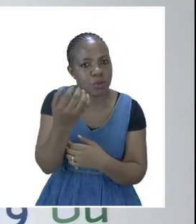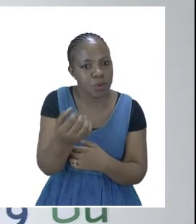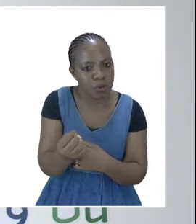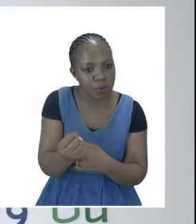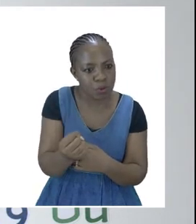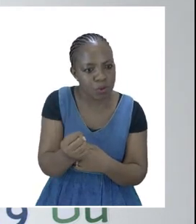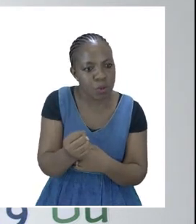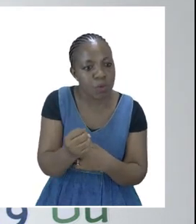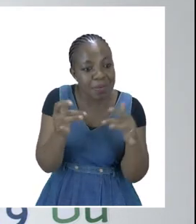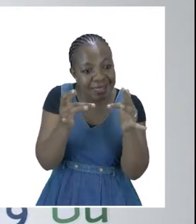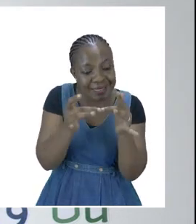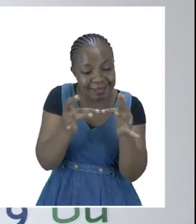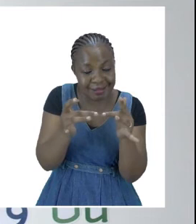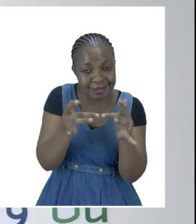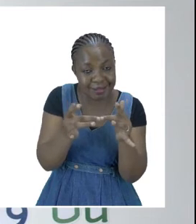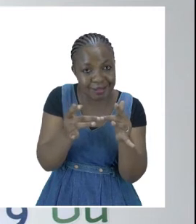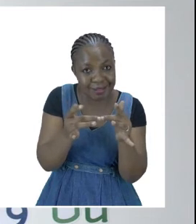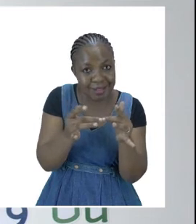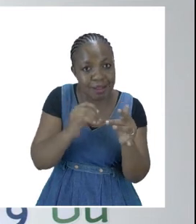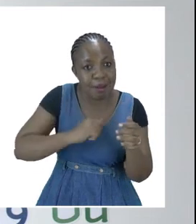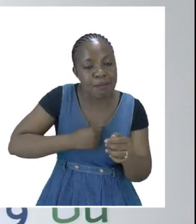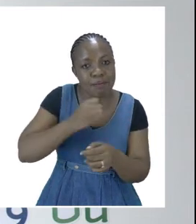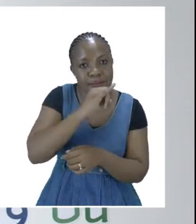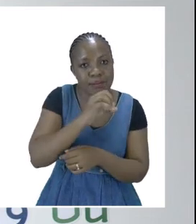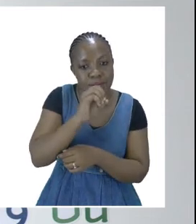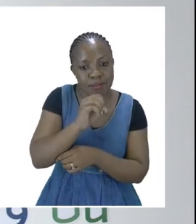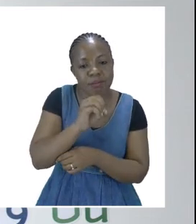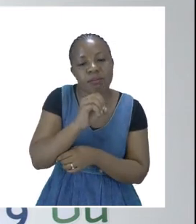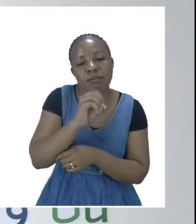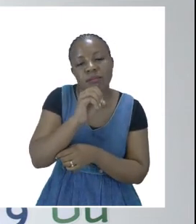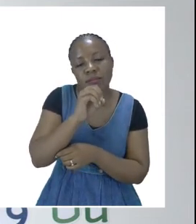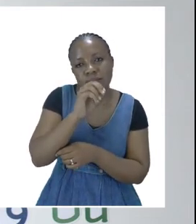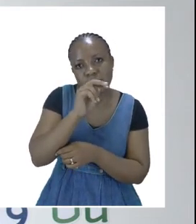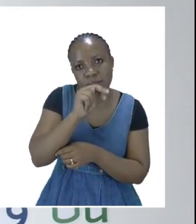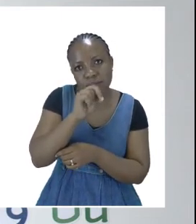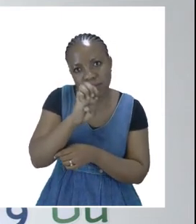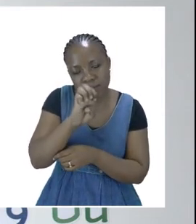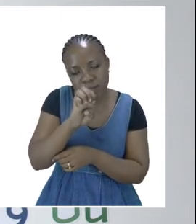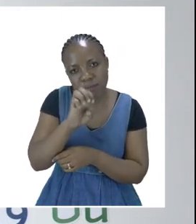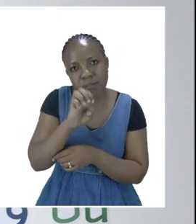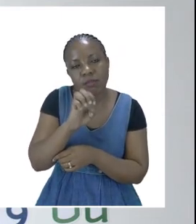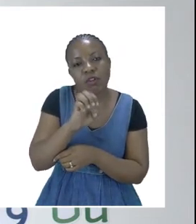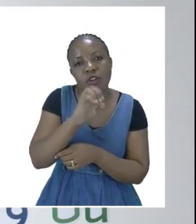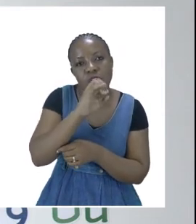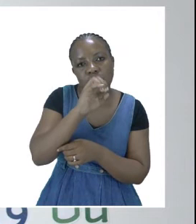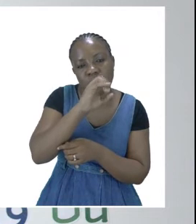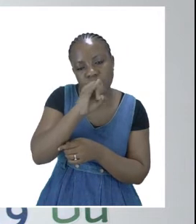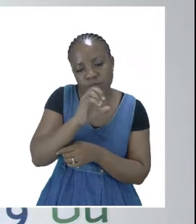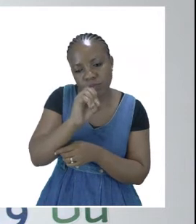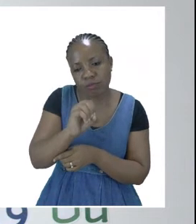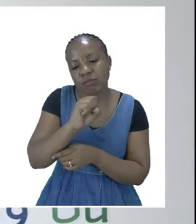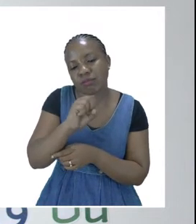our online platforms, MyZone and Zoshi Facebook pages, and in addition,